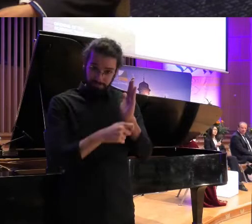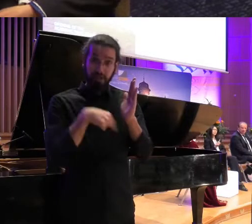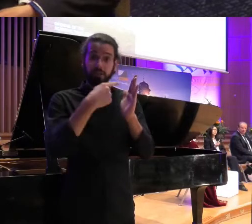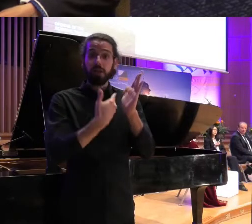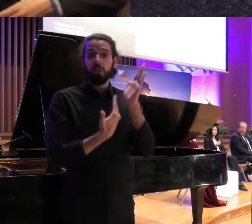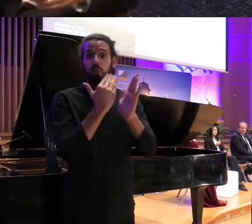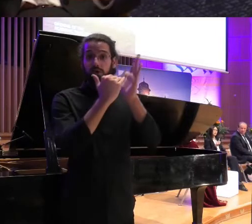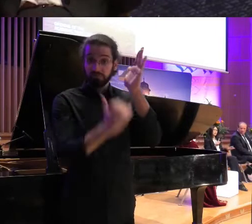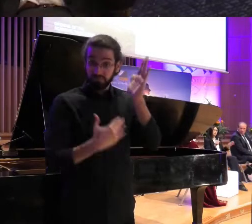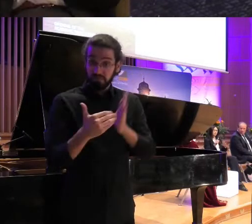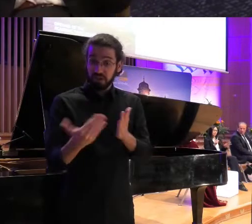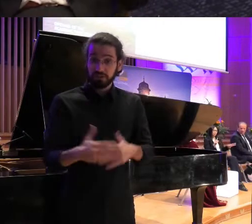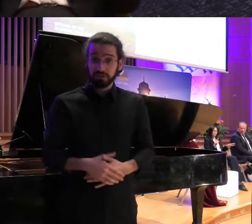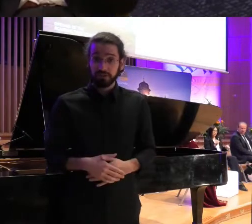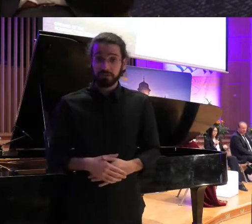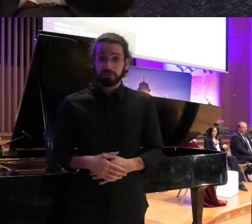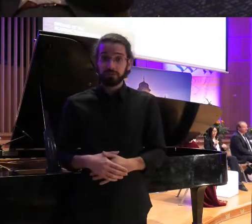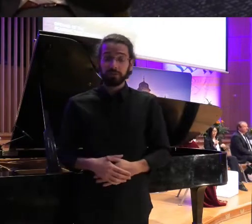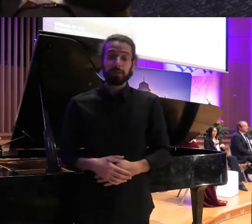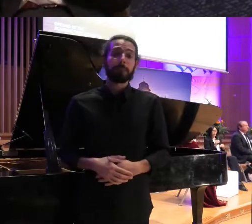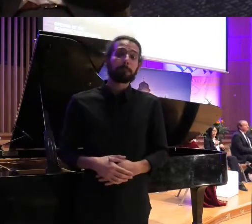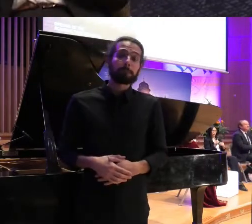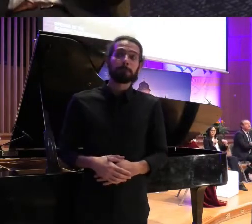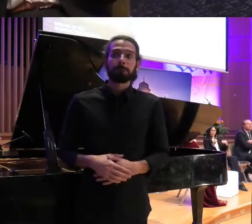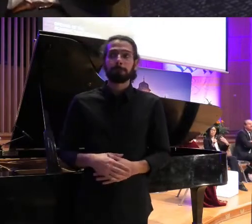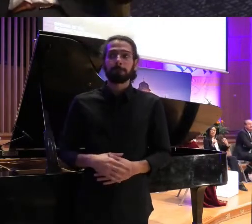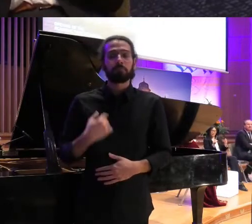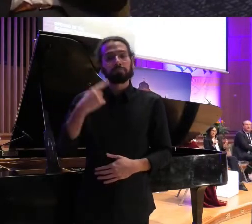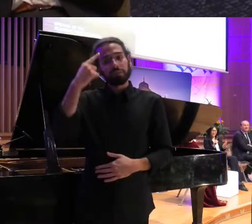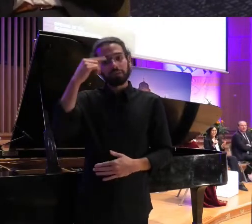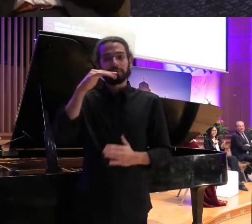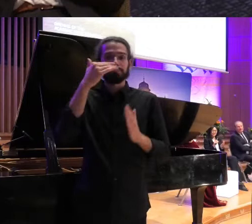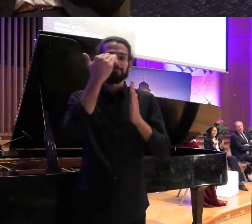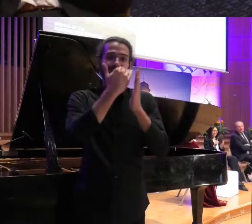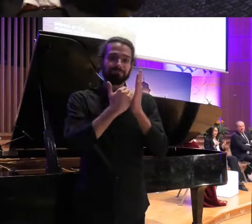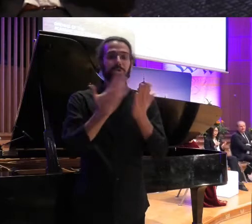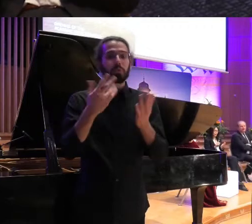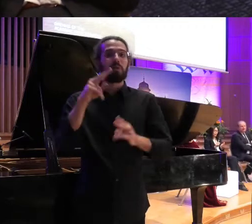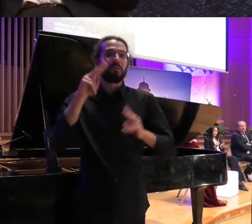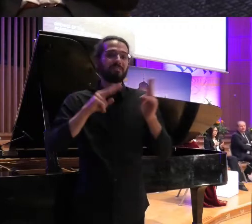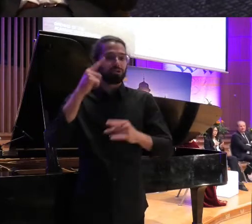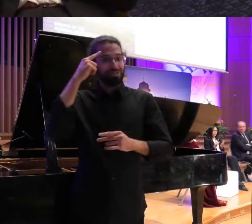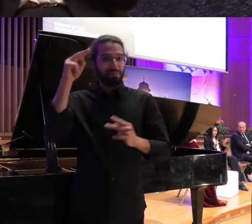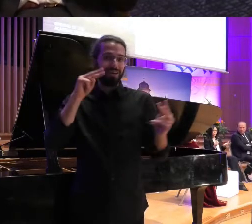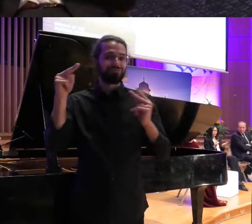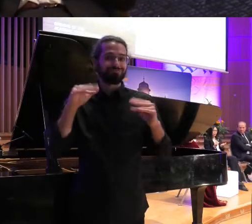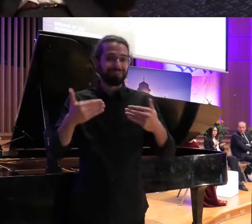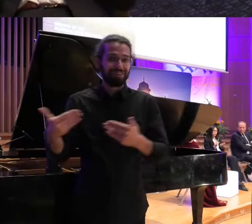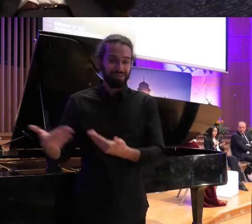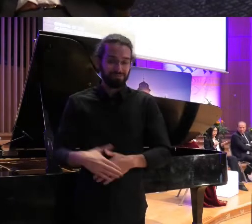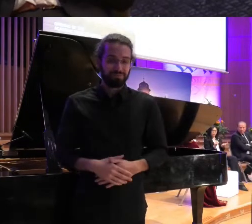opinion? Well, I think there are different voices about the SDGs. I think